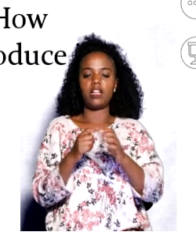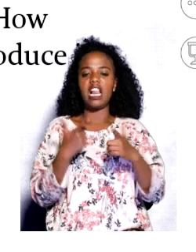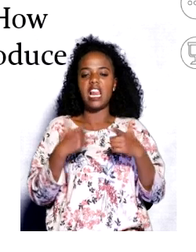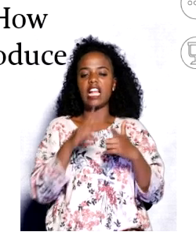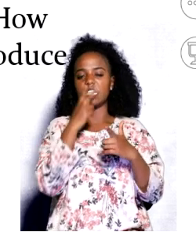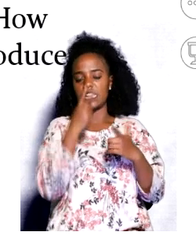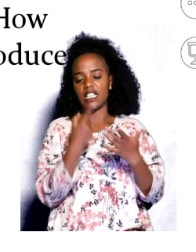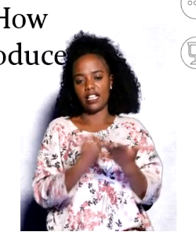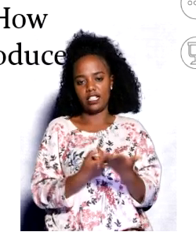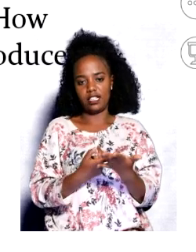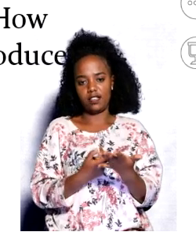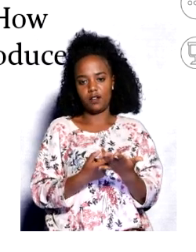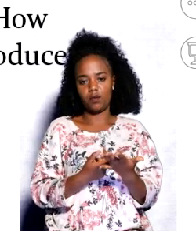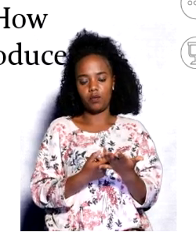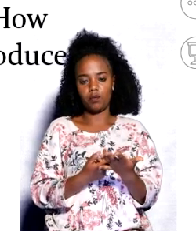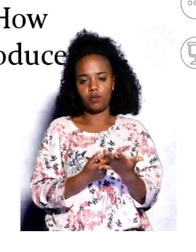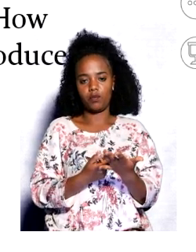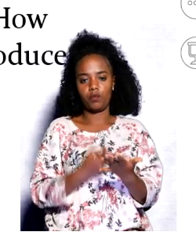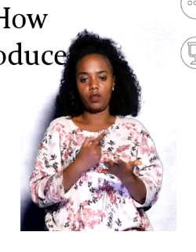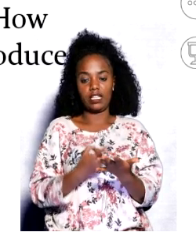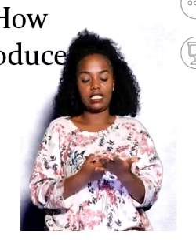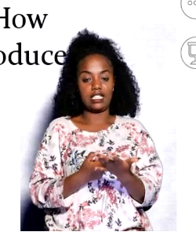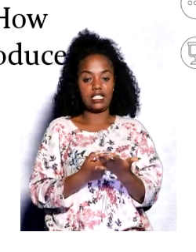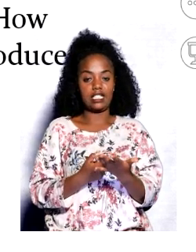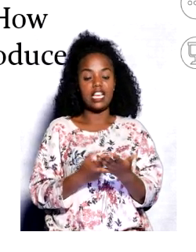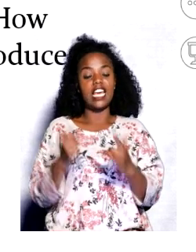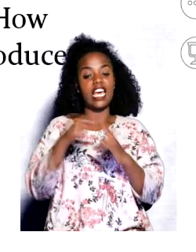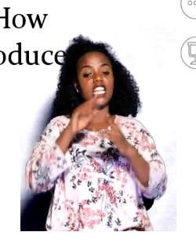see this given in